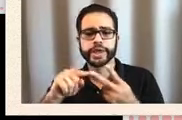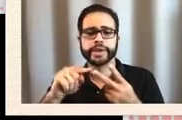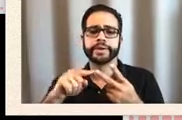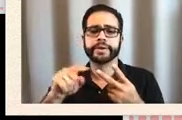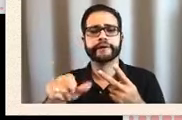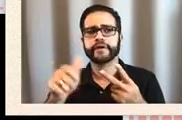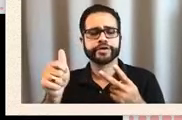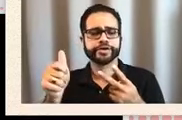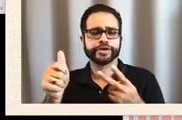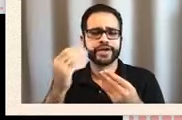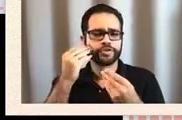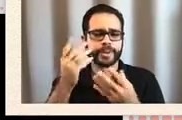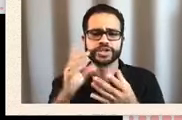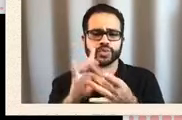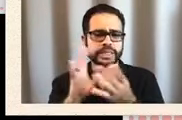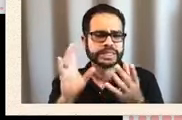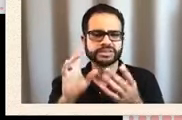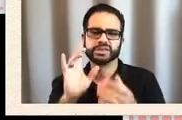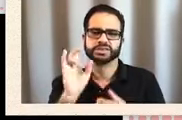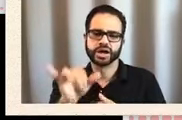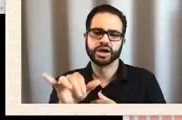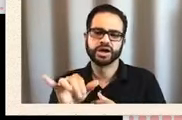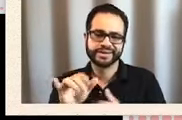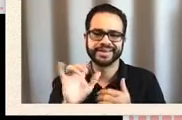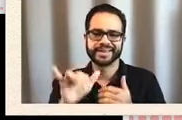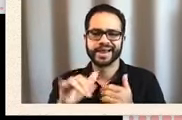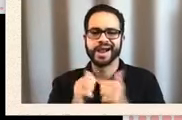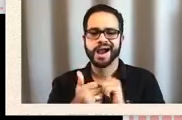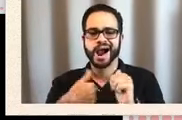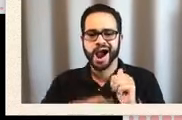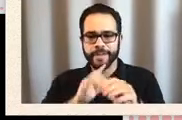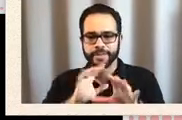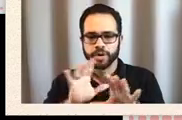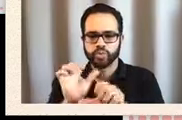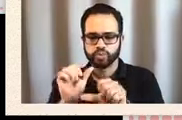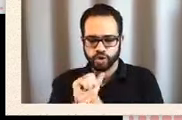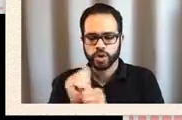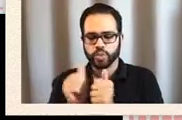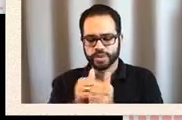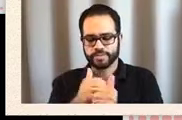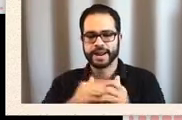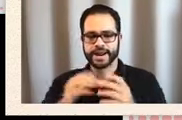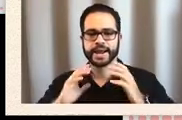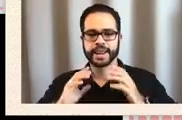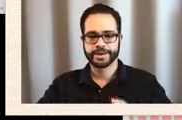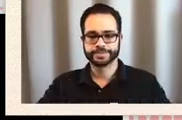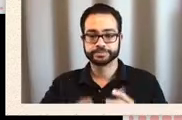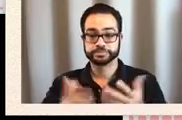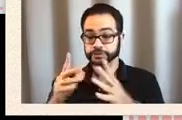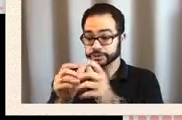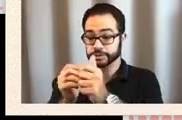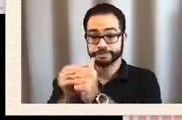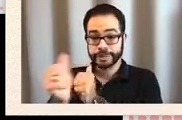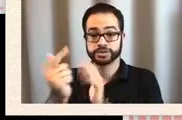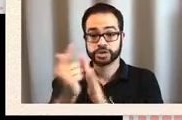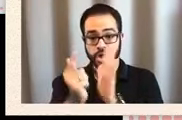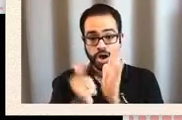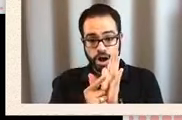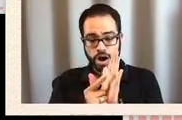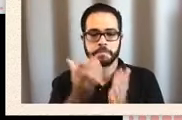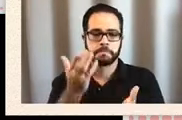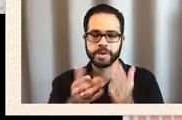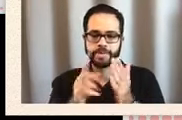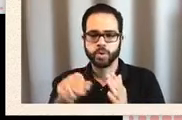release. And that's how I've been working on it with my clients. Once we get the law passed, then you might be able to just use your supported